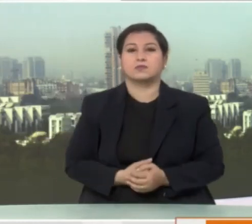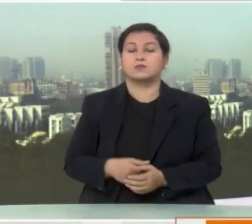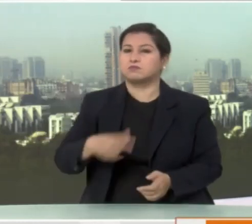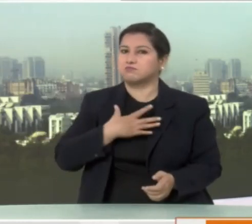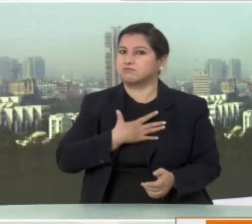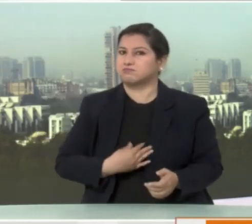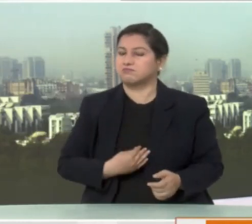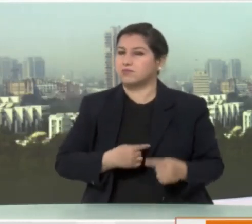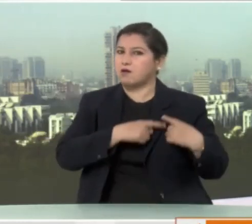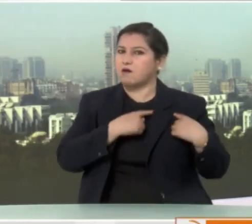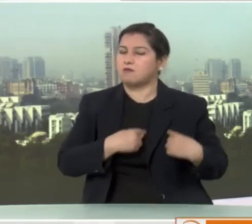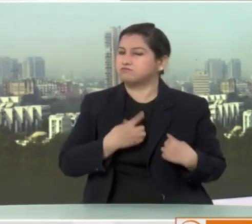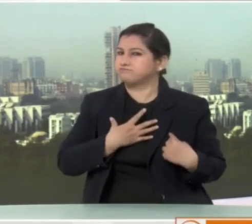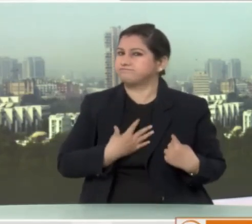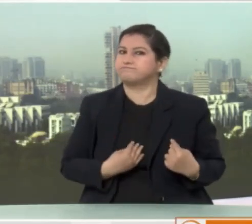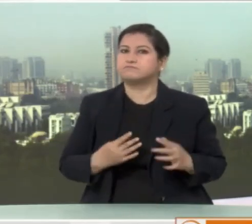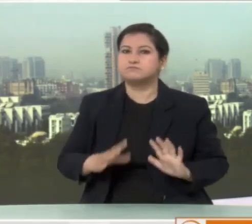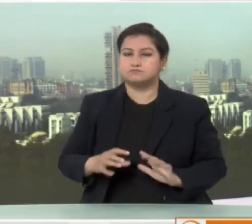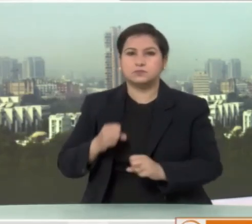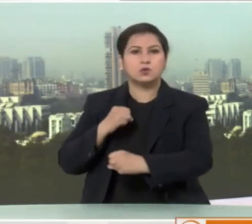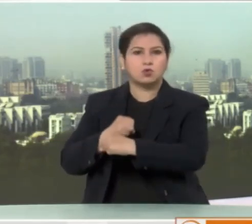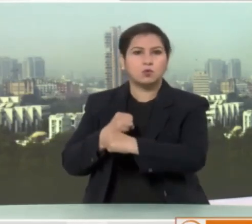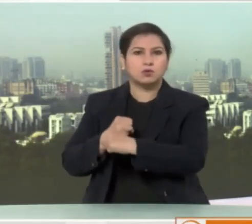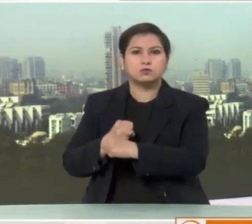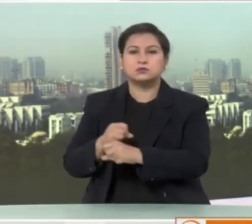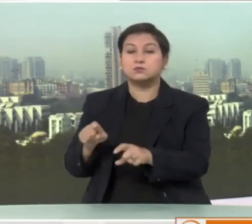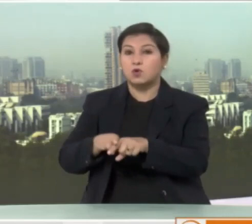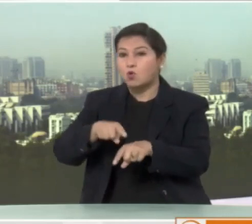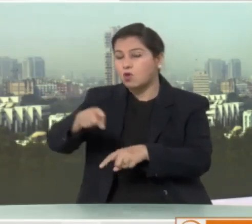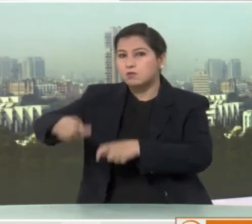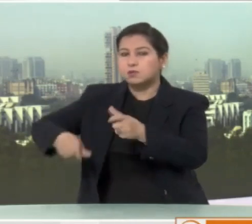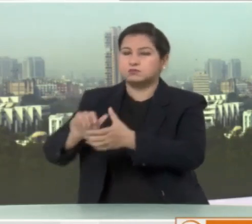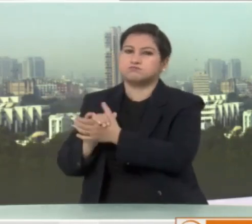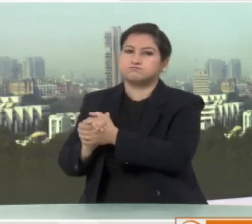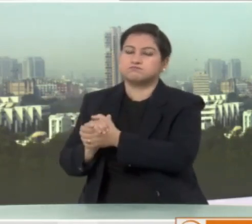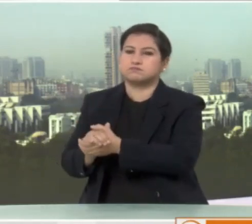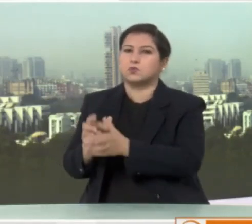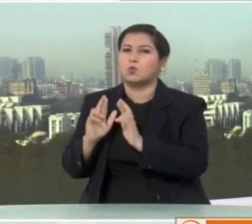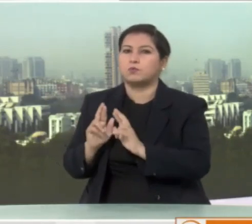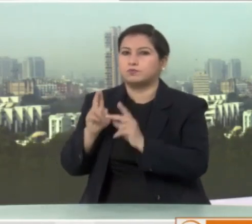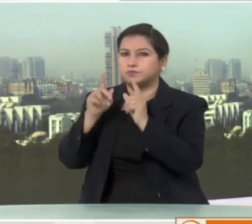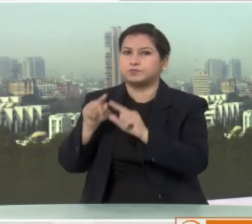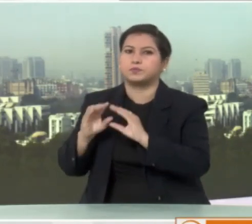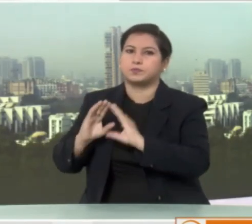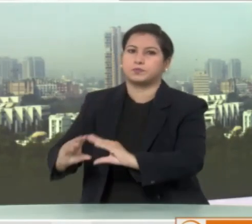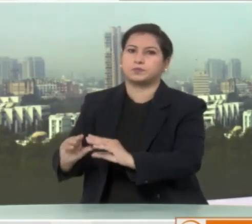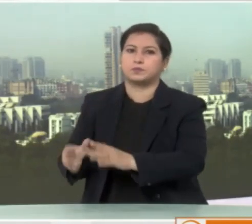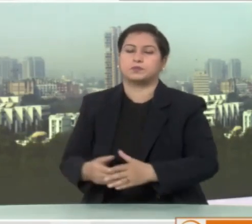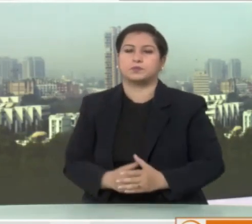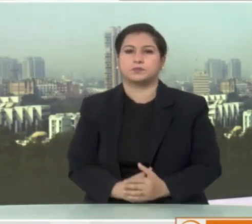He expressed heartfelt condolences to the government and friendly people of India.